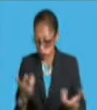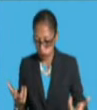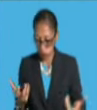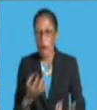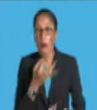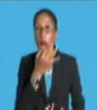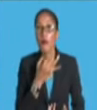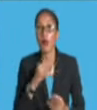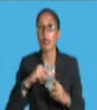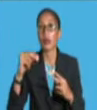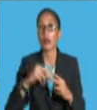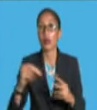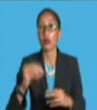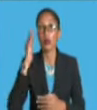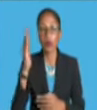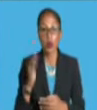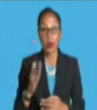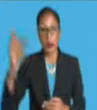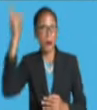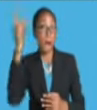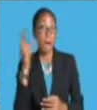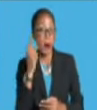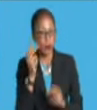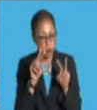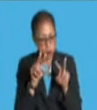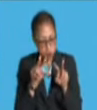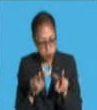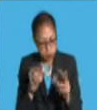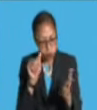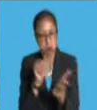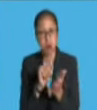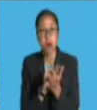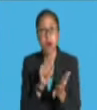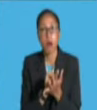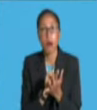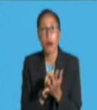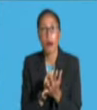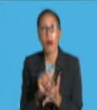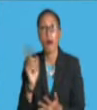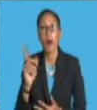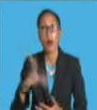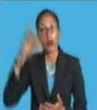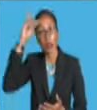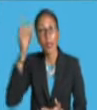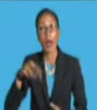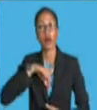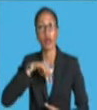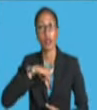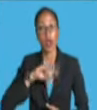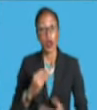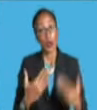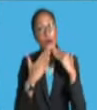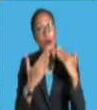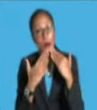a few select schools. My parents kept a close watch on my education and my religious upbringing. I would like to give my special